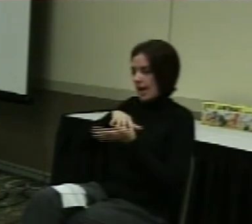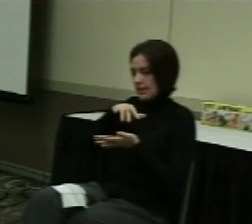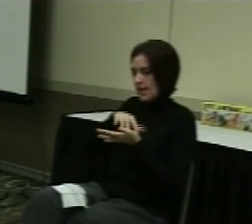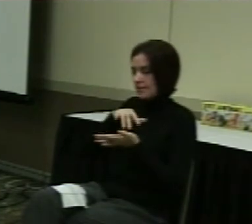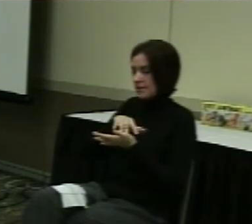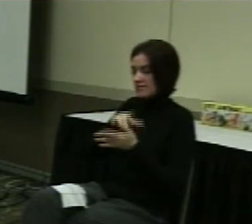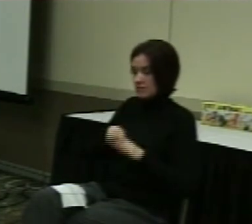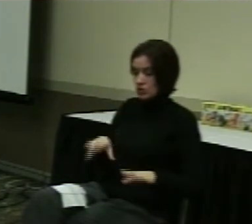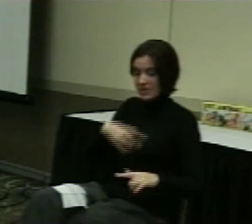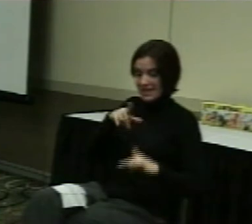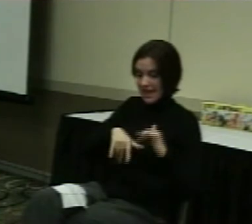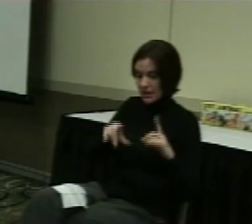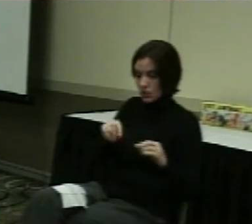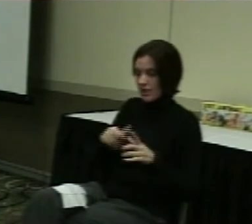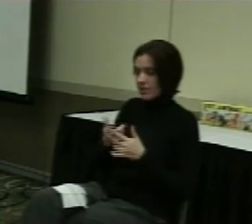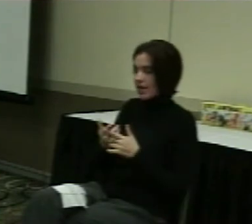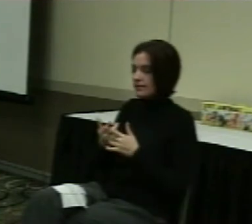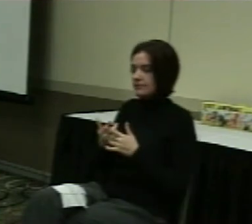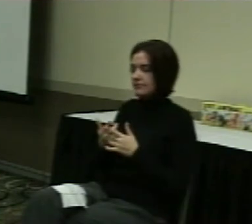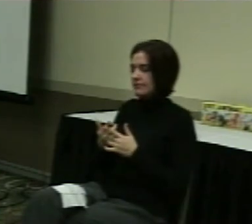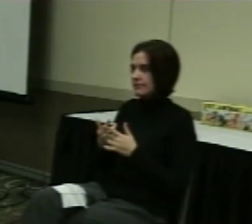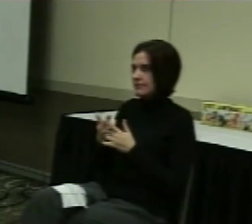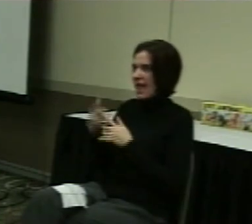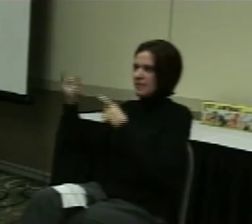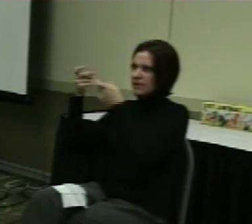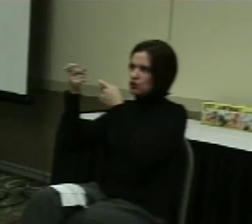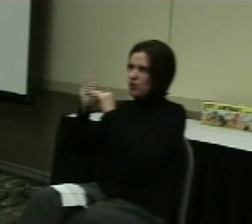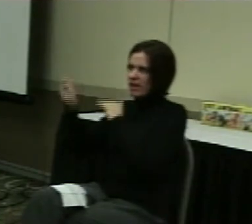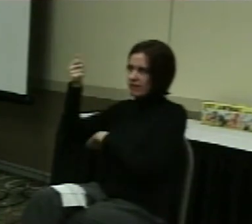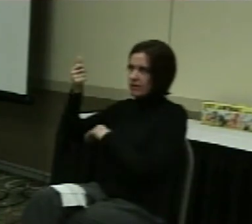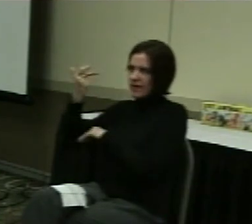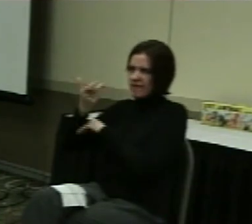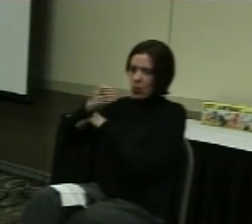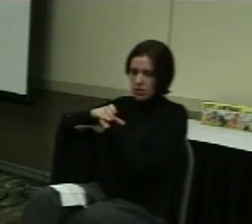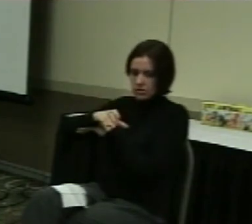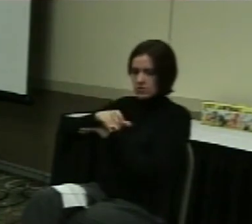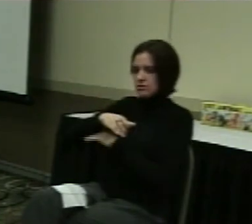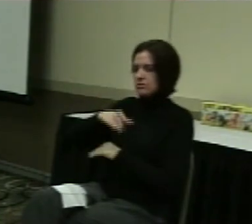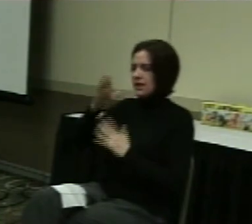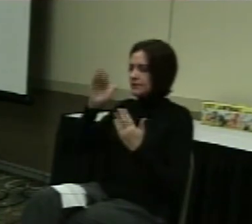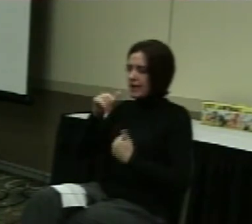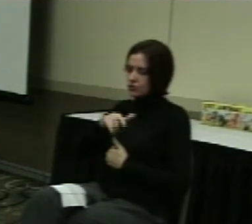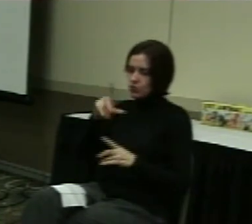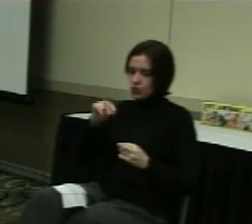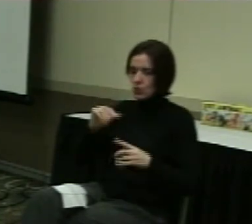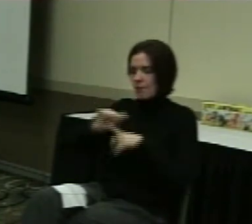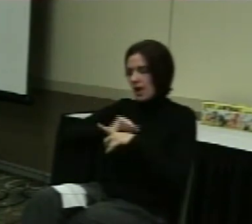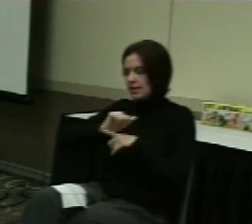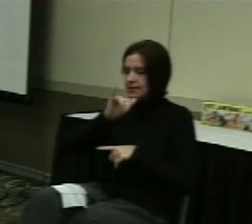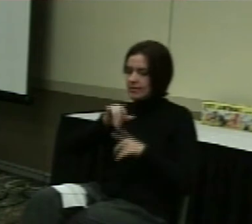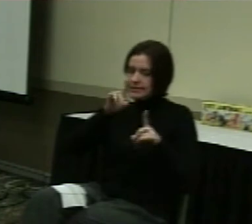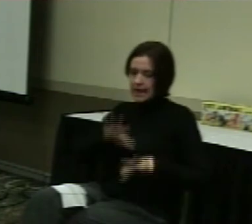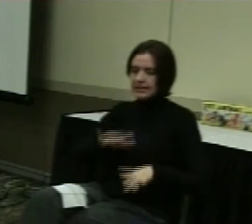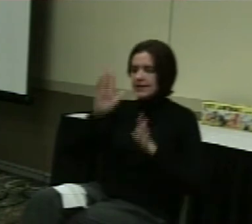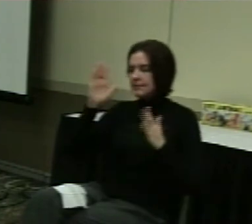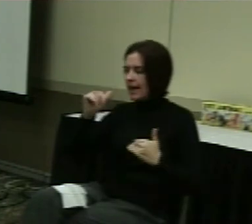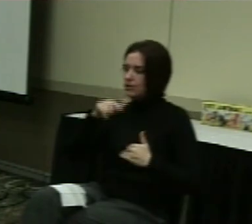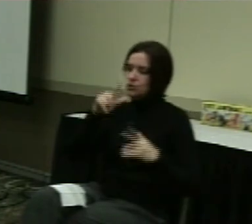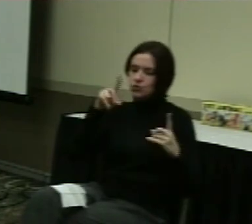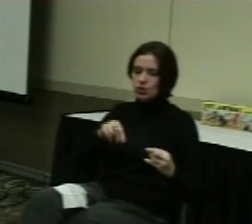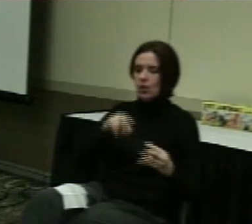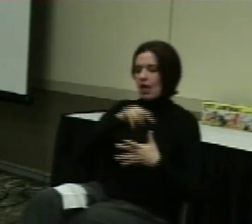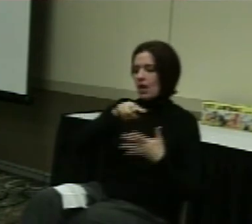able to do, but they're forced to do the administrative meeting, they're expected to do this or practice this testing or practice stuff that isn't